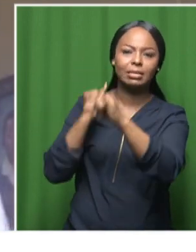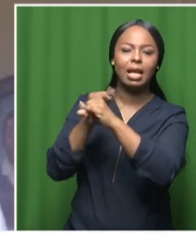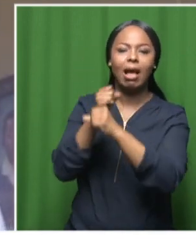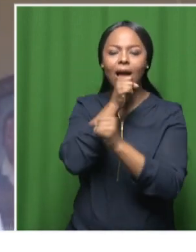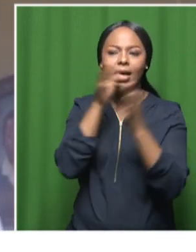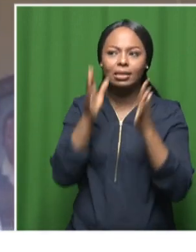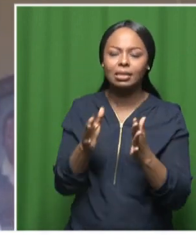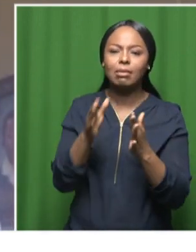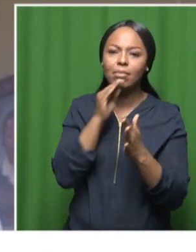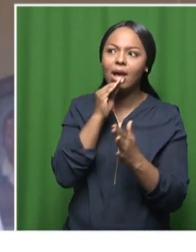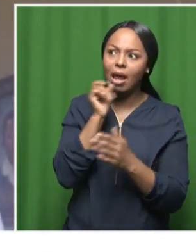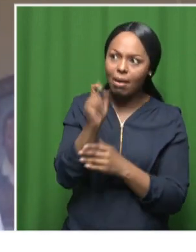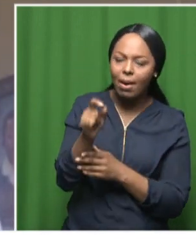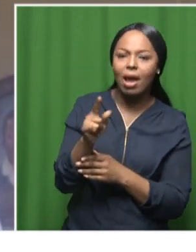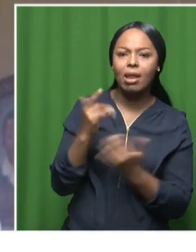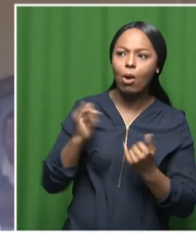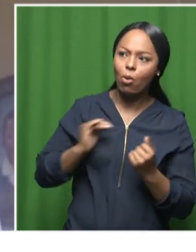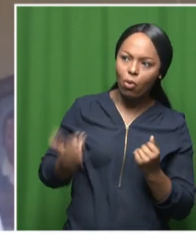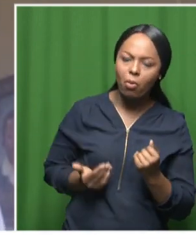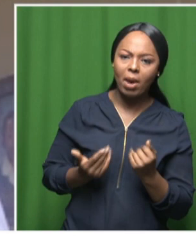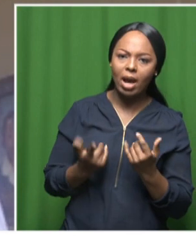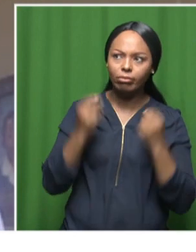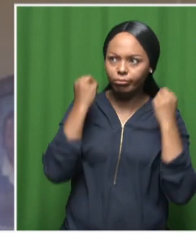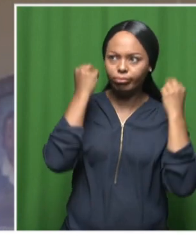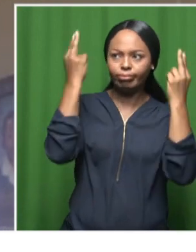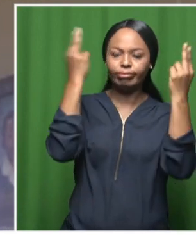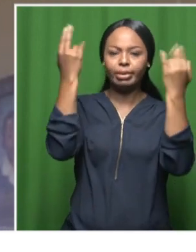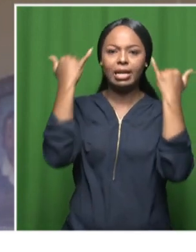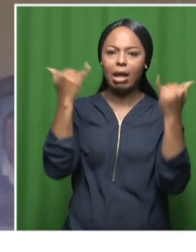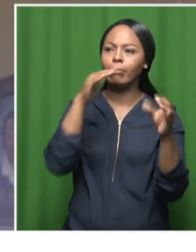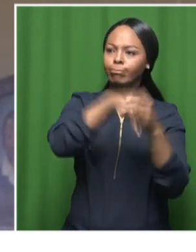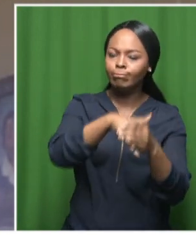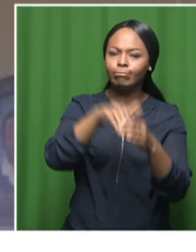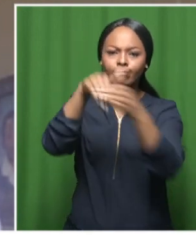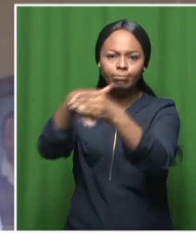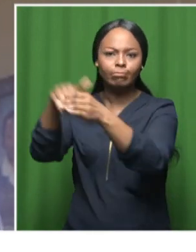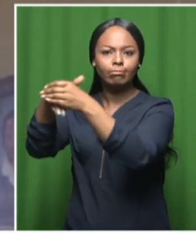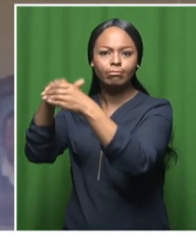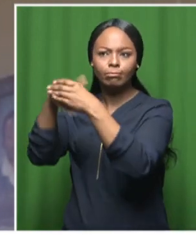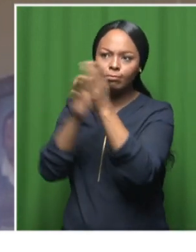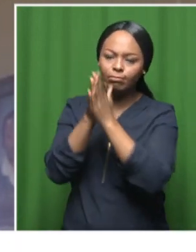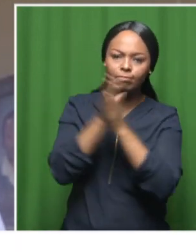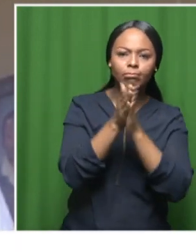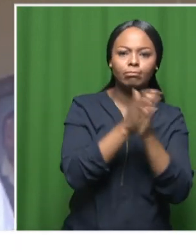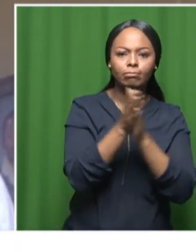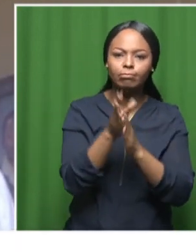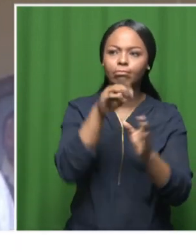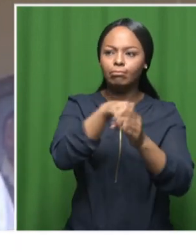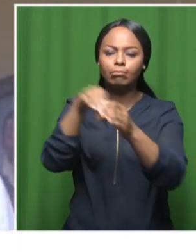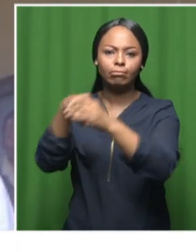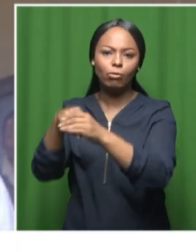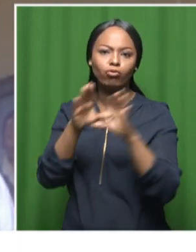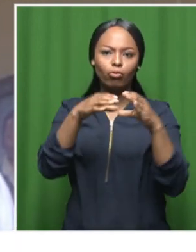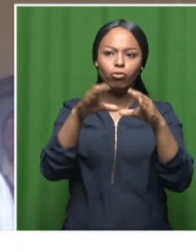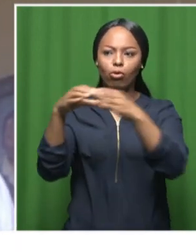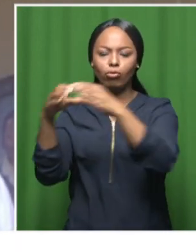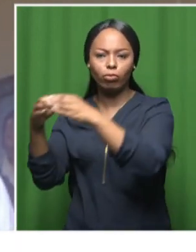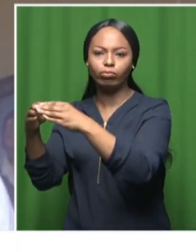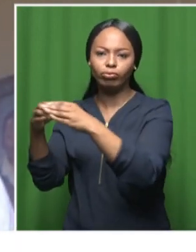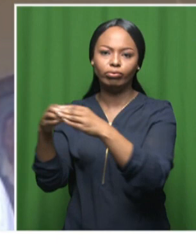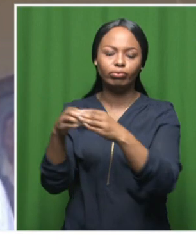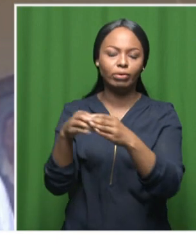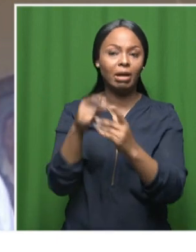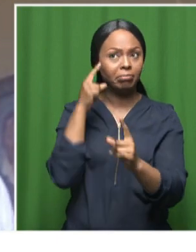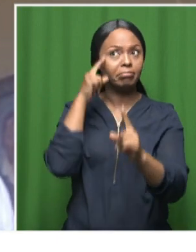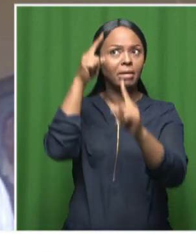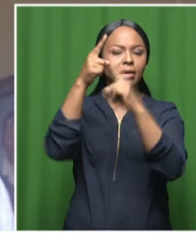that women are playing on the bandstand, outside the bandstand, or on behalf of the bandstand, as Gloria